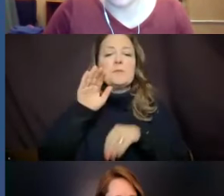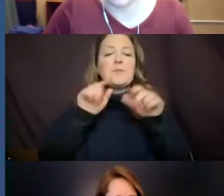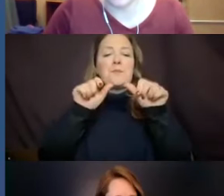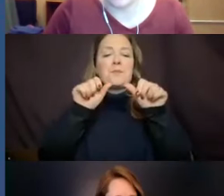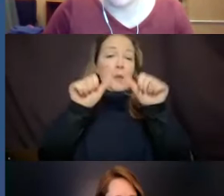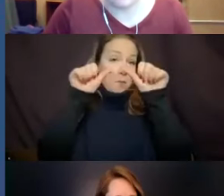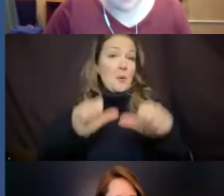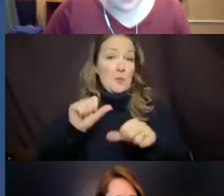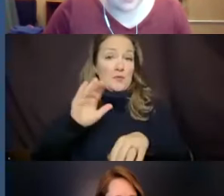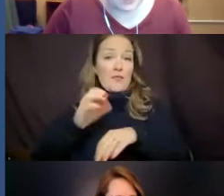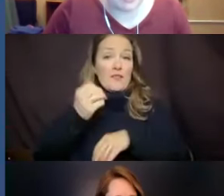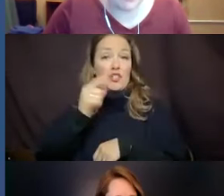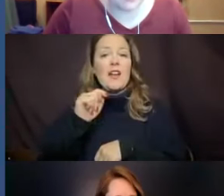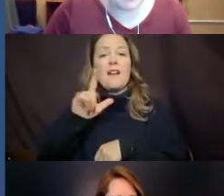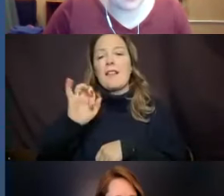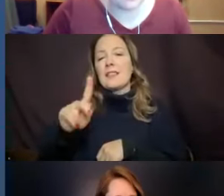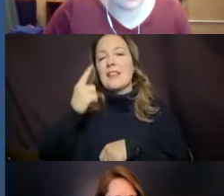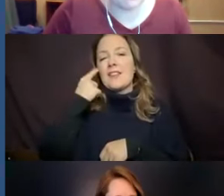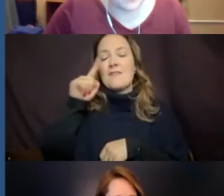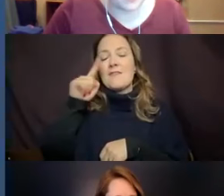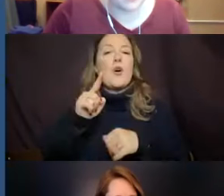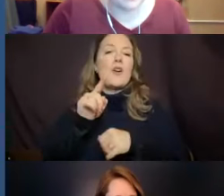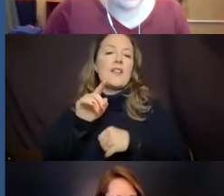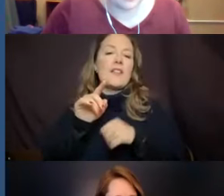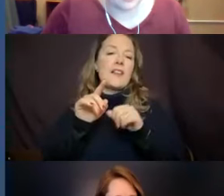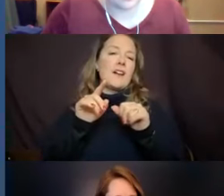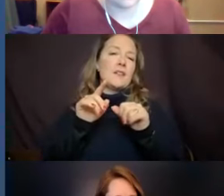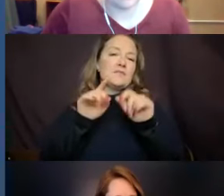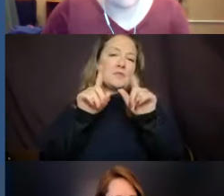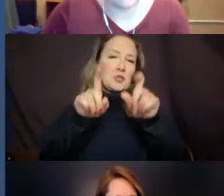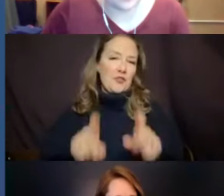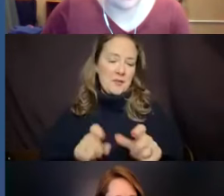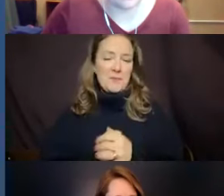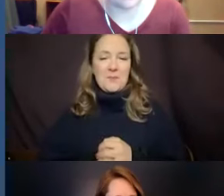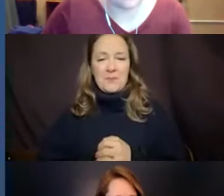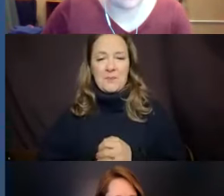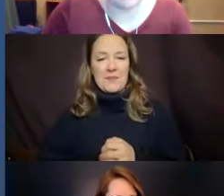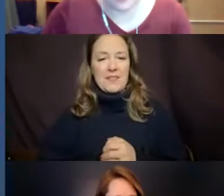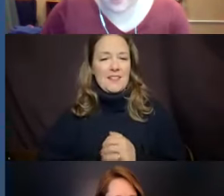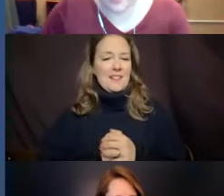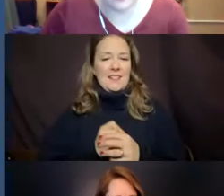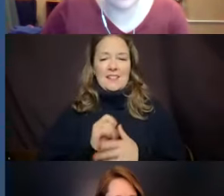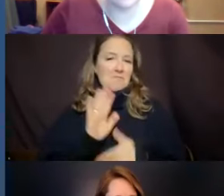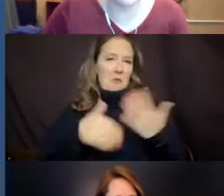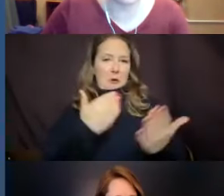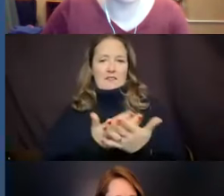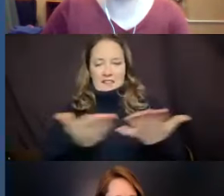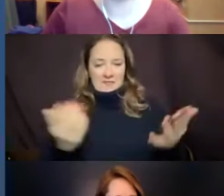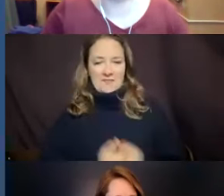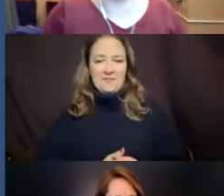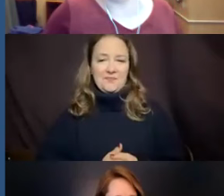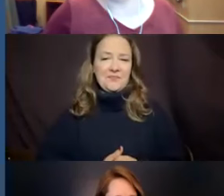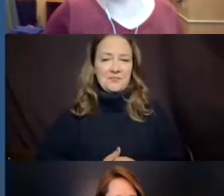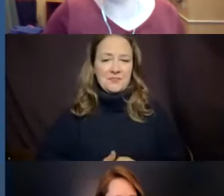to our post-webinar survey and all of that good stuff.